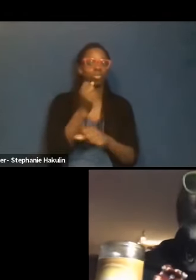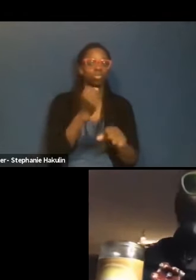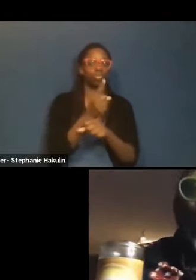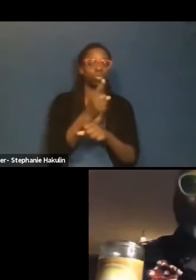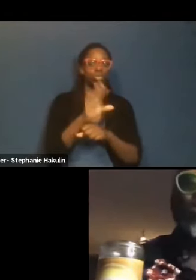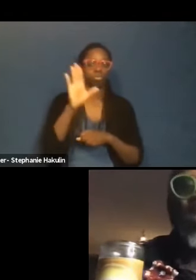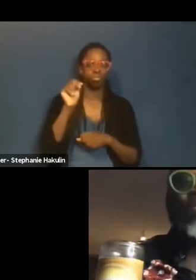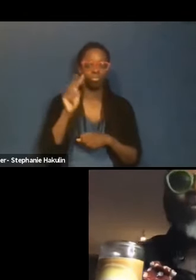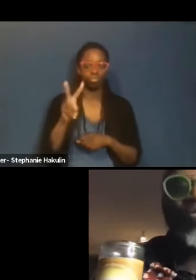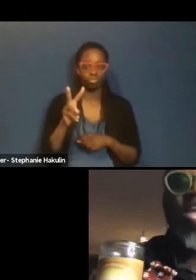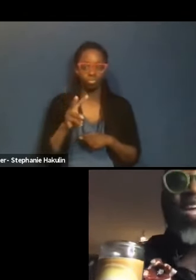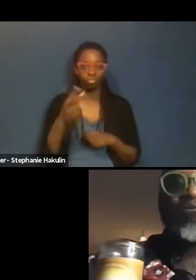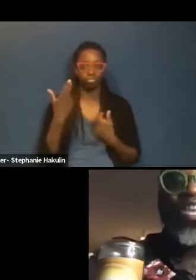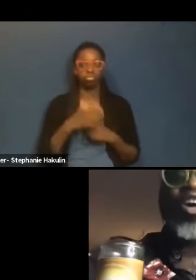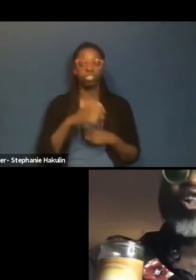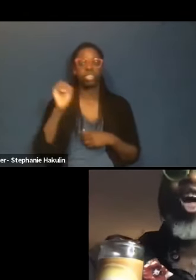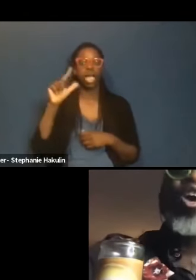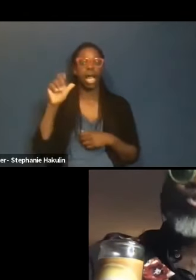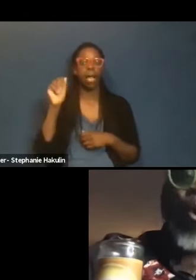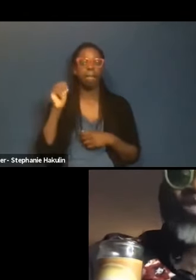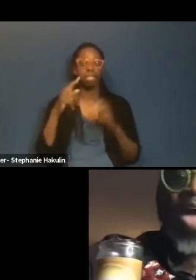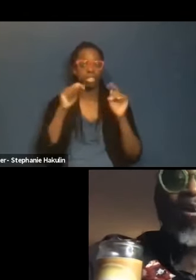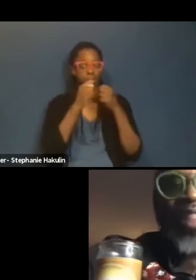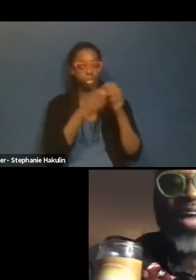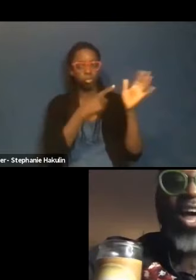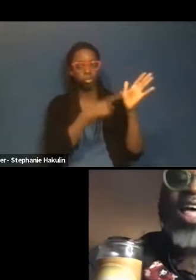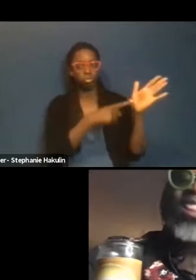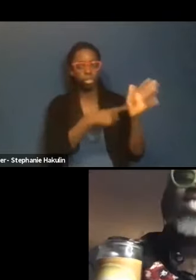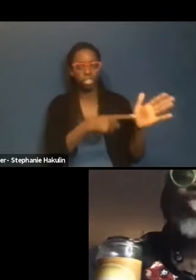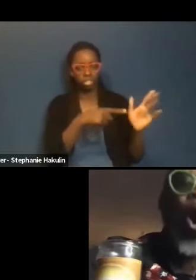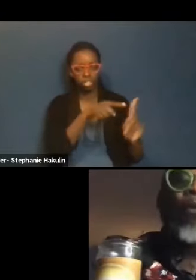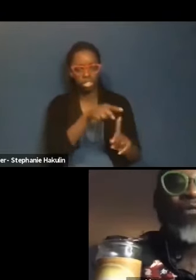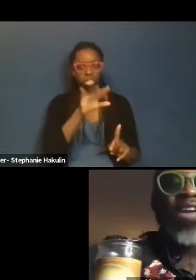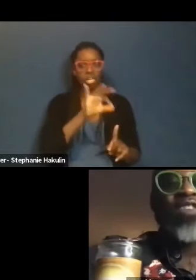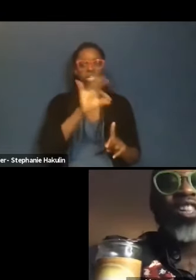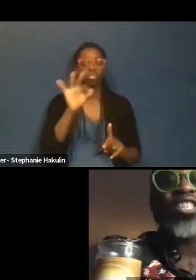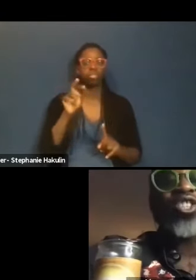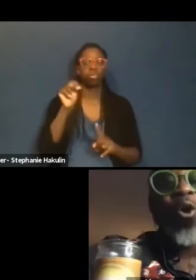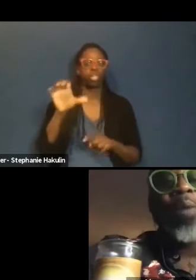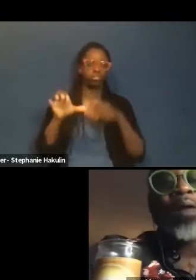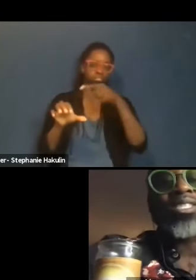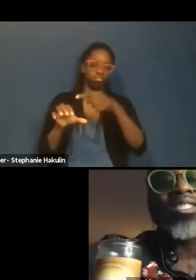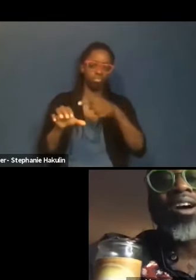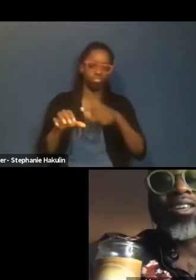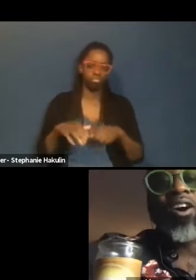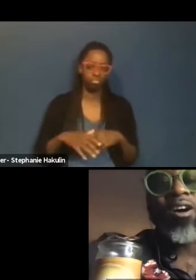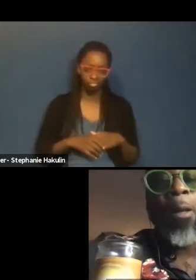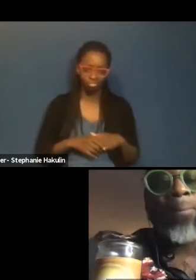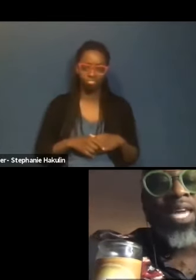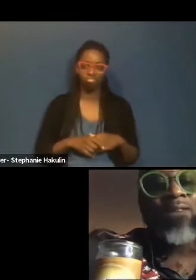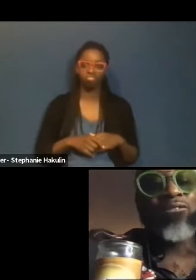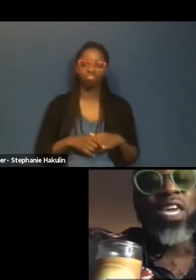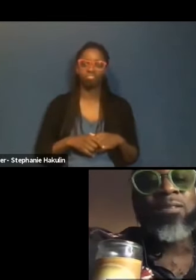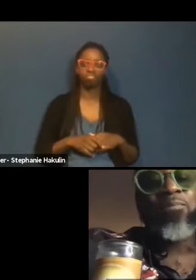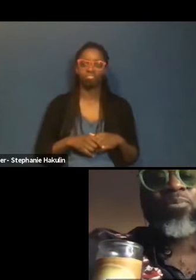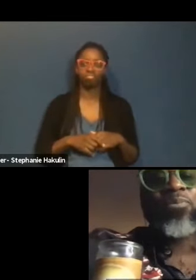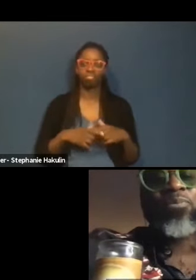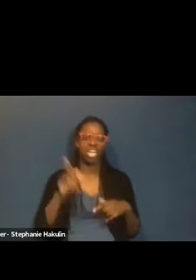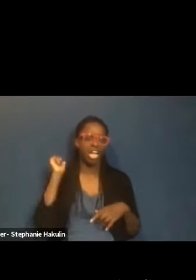the team representing Fayetteville, North Carolina. Let's go, Fayetteville. Let's show them how it's done, y'all.